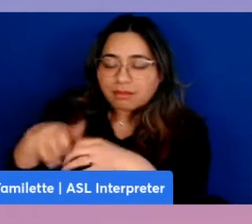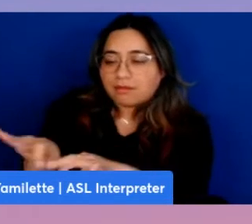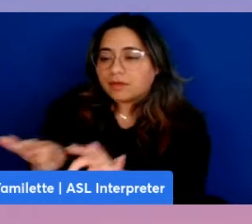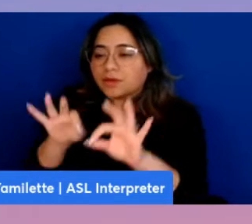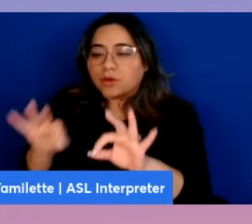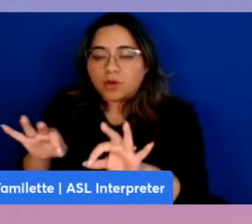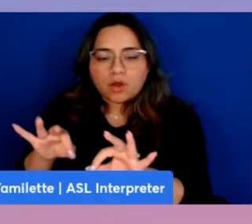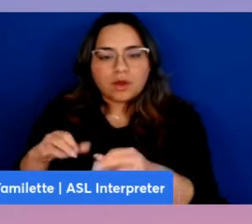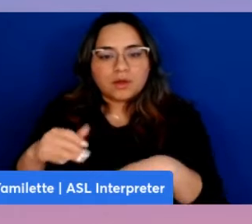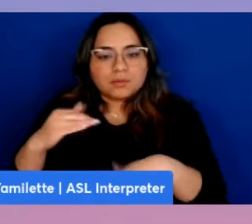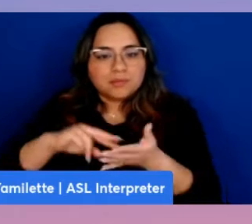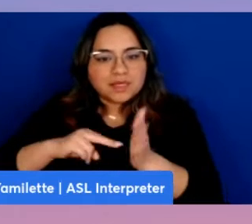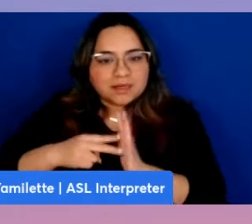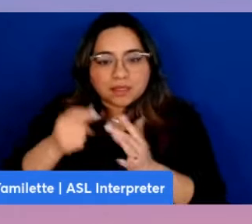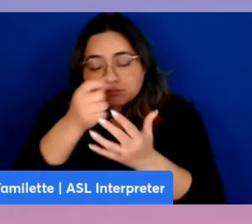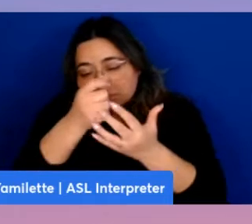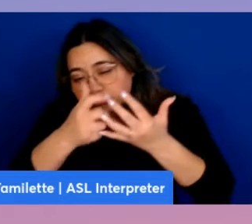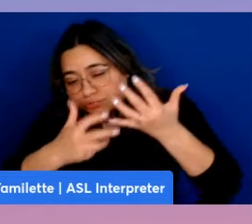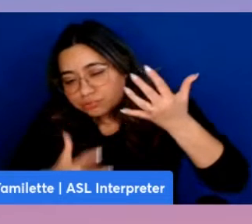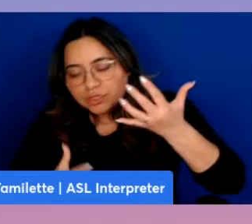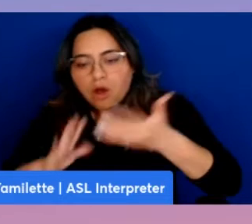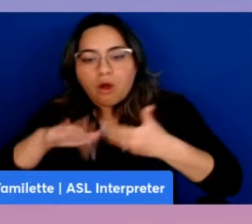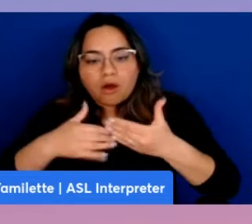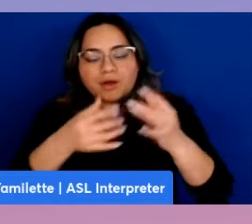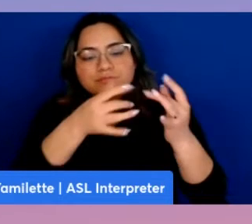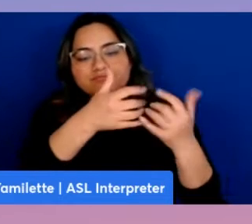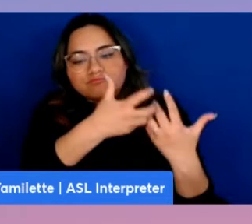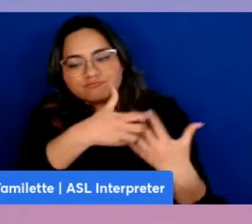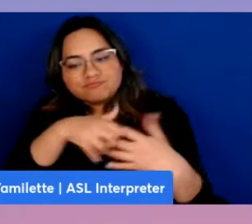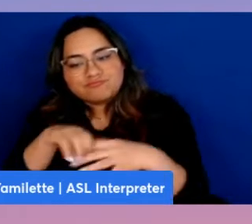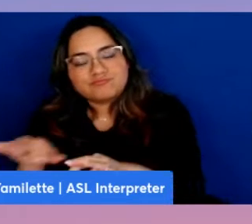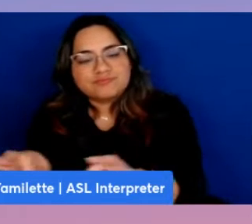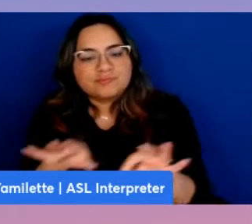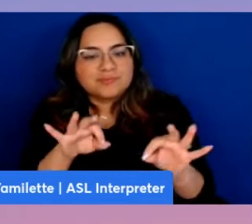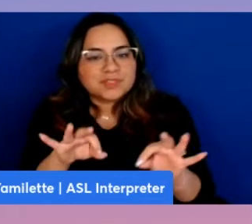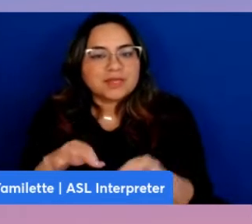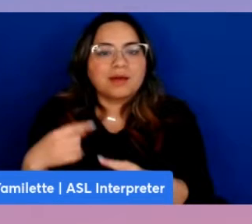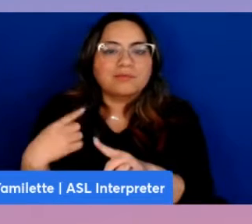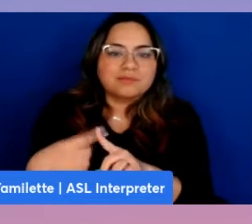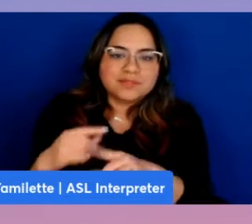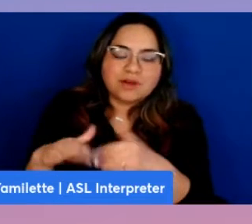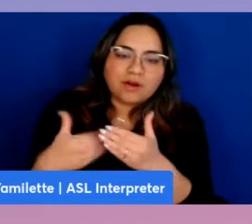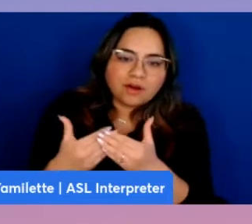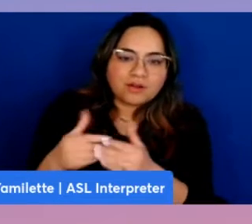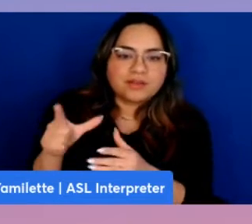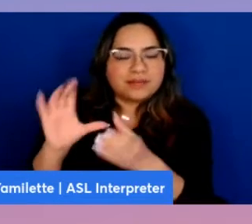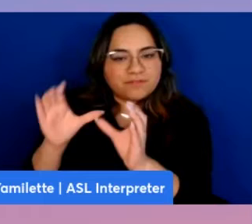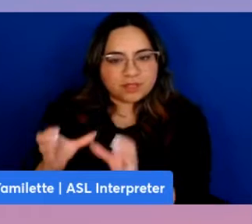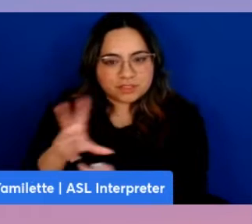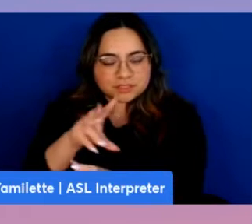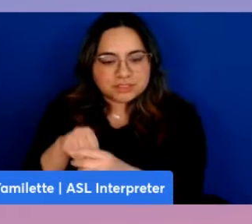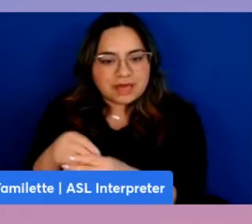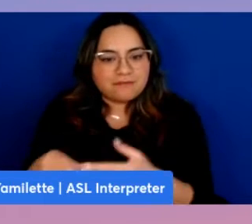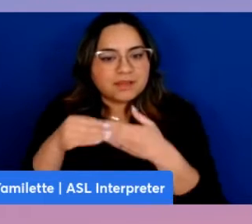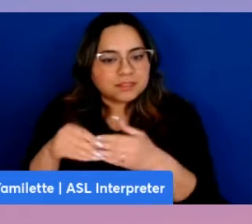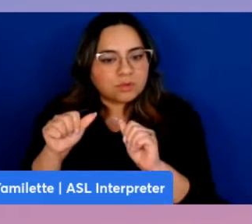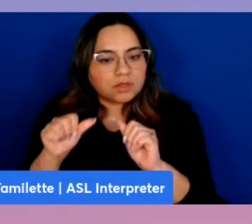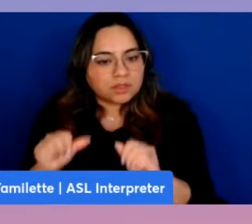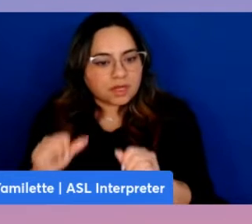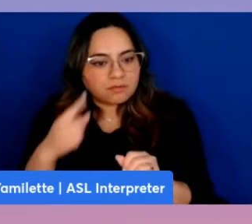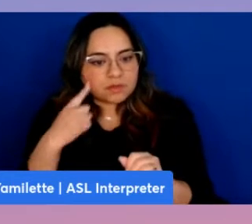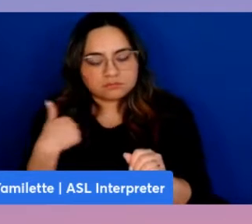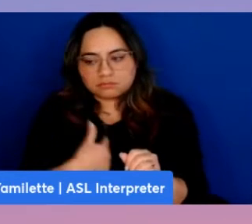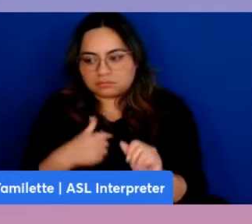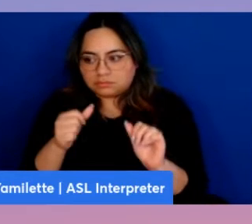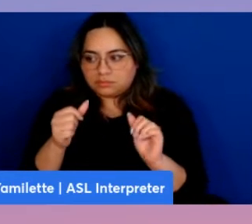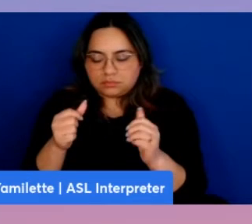groups, VMs, etc., and all the post-provisioning configurations. It will be flexible enough that it does not matter